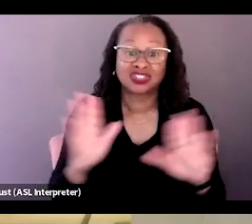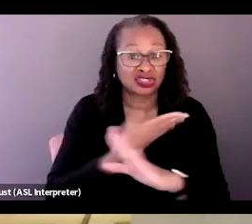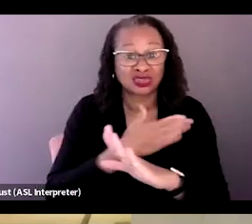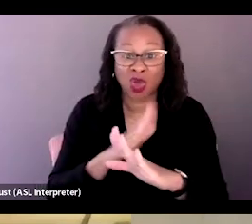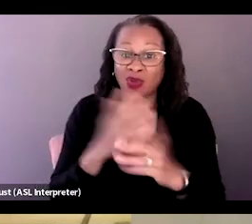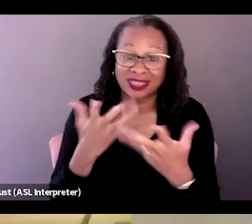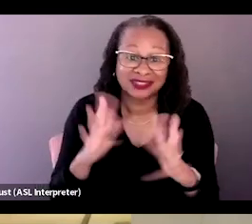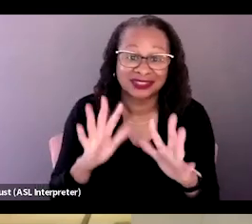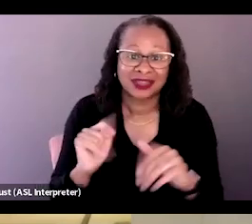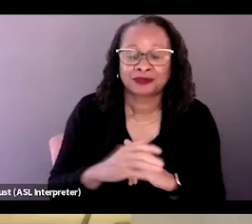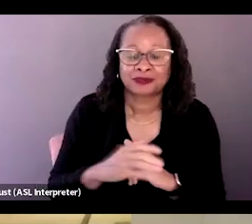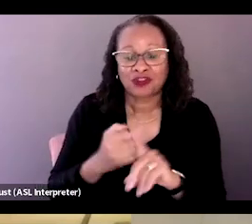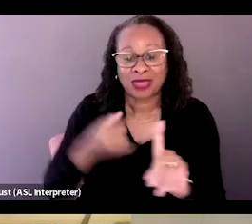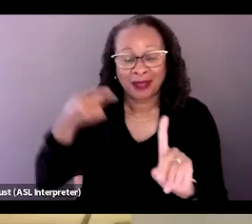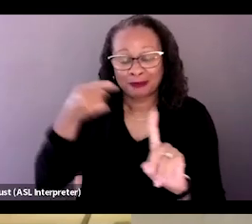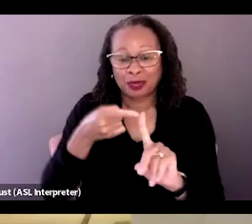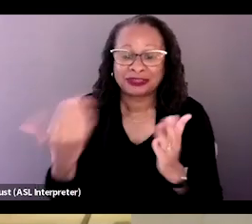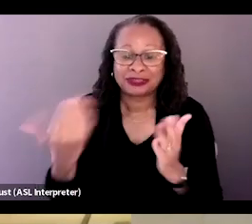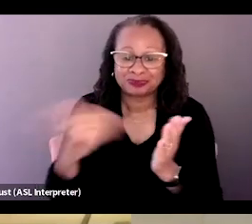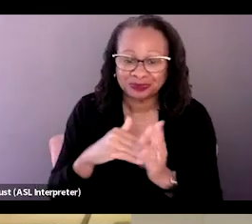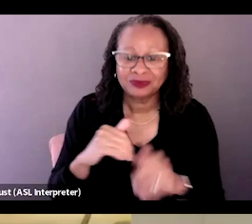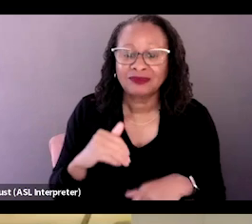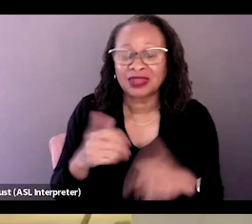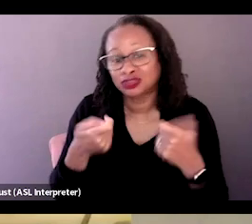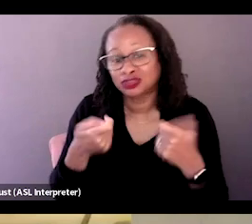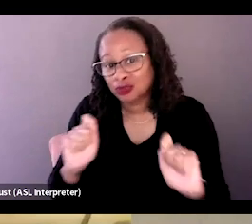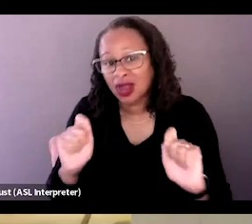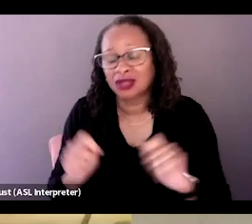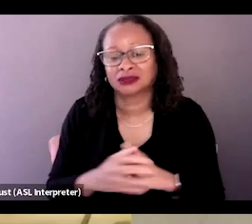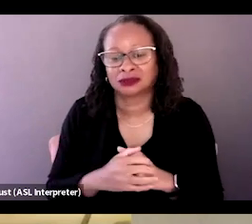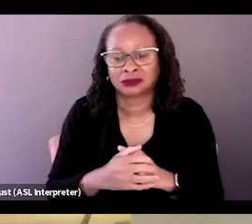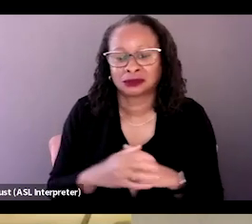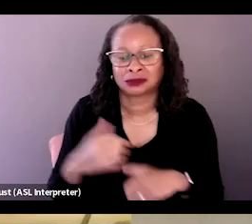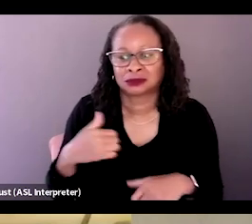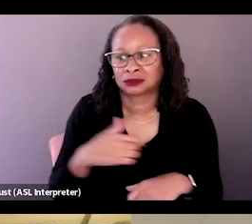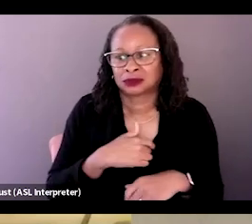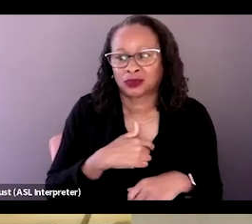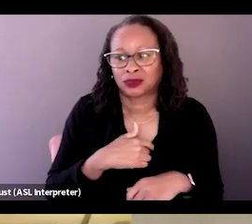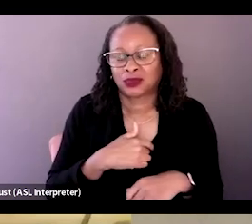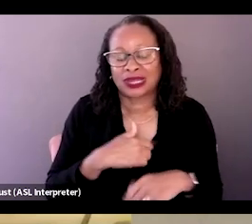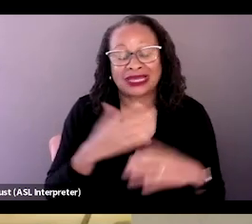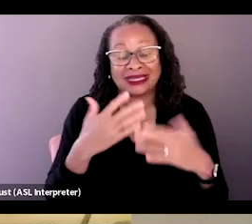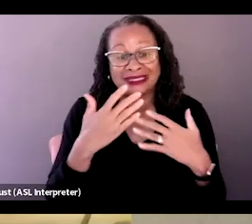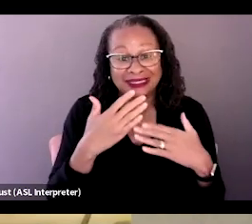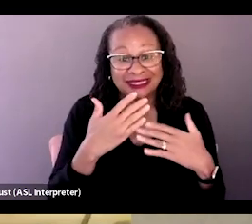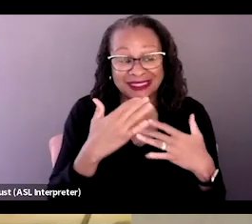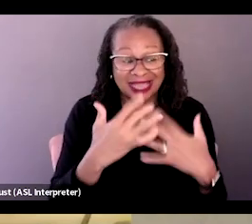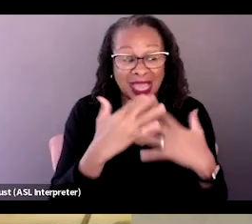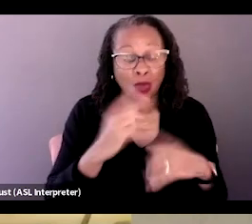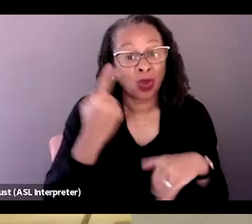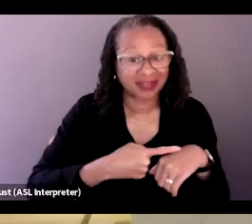there, it's those things again that you try. And we sang the song once, and